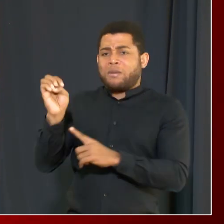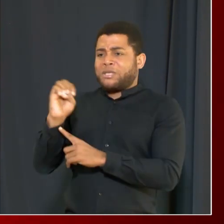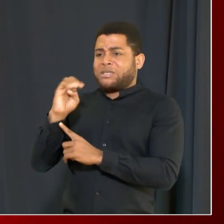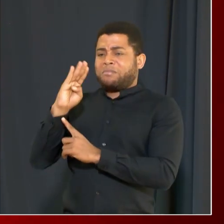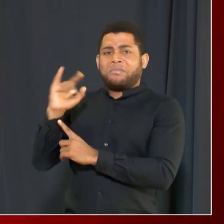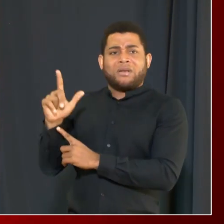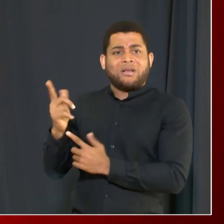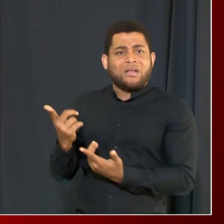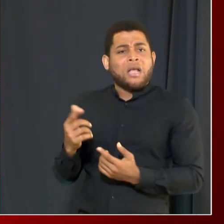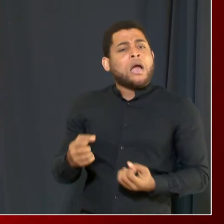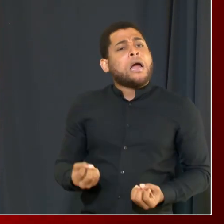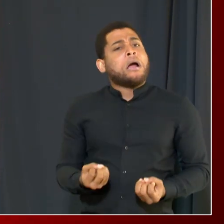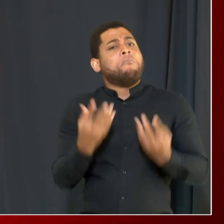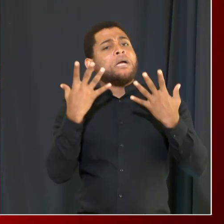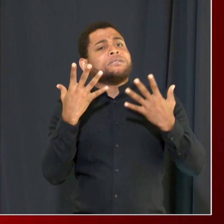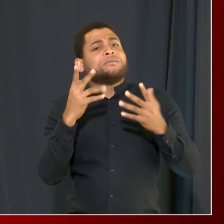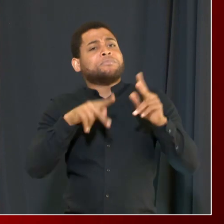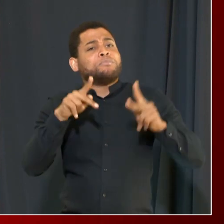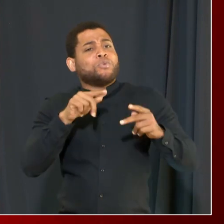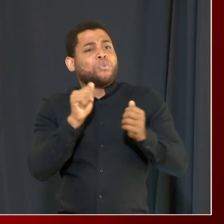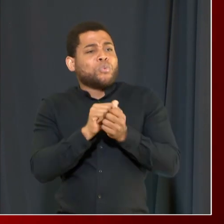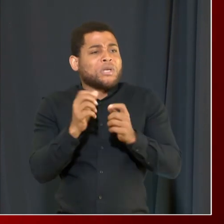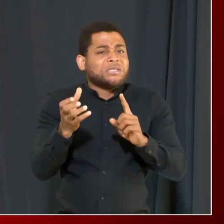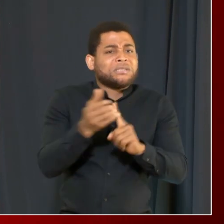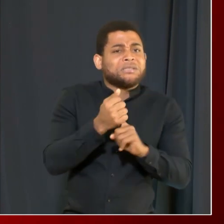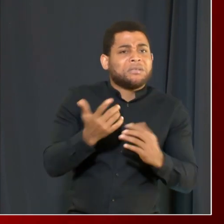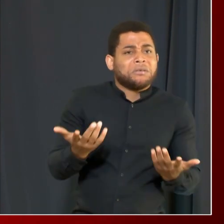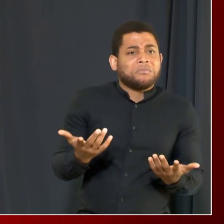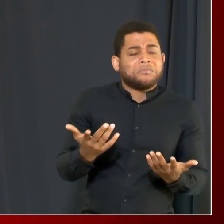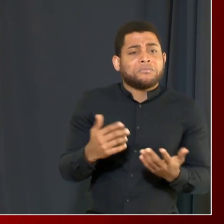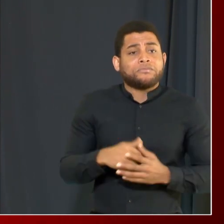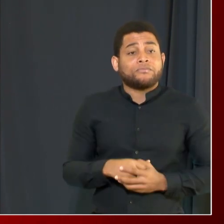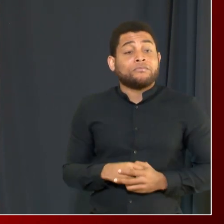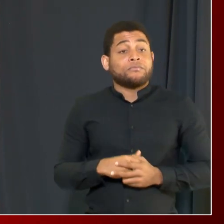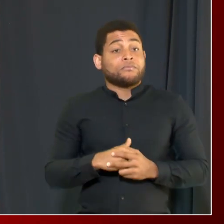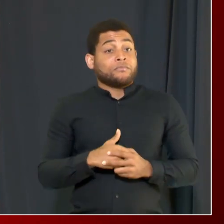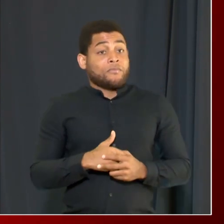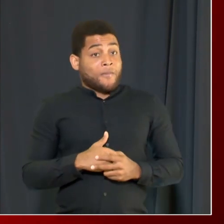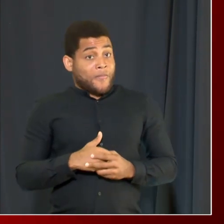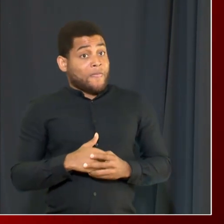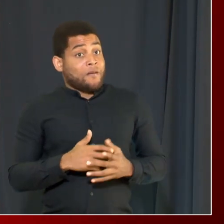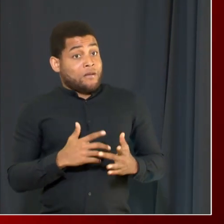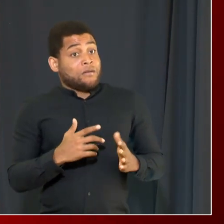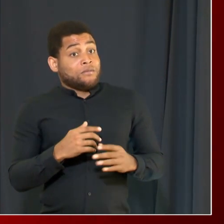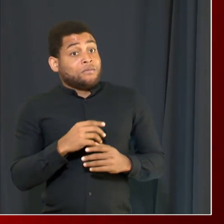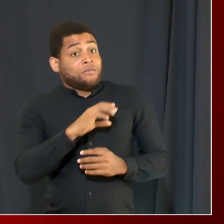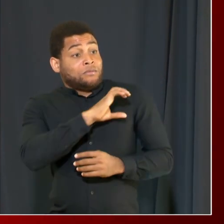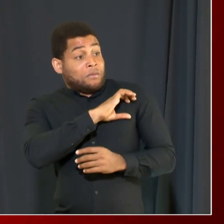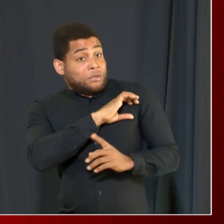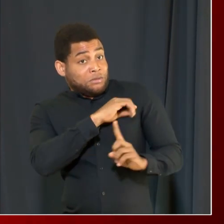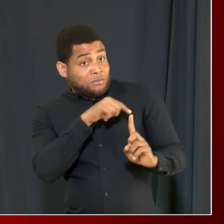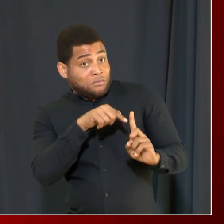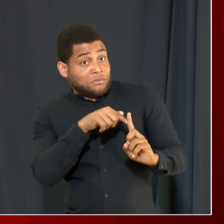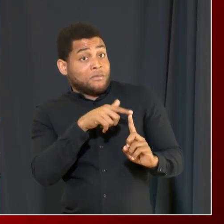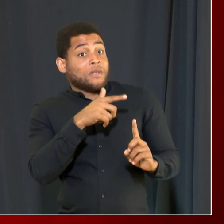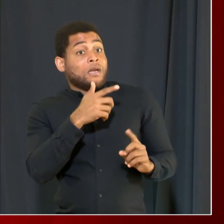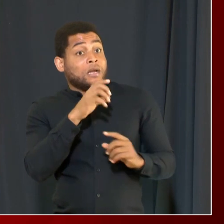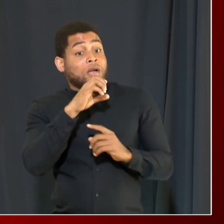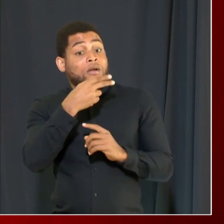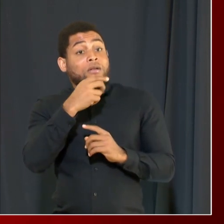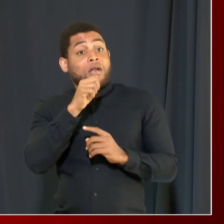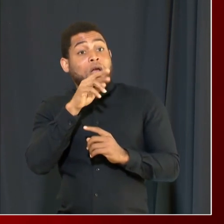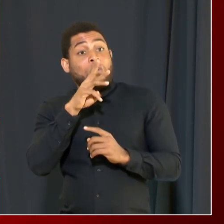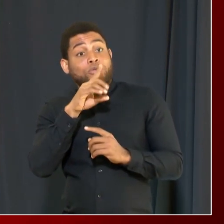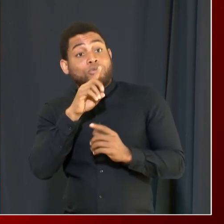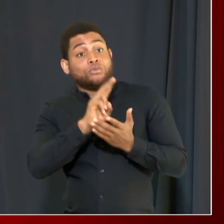pre-trial defendants were detained, vice versa, Yeah. So we'll have to that Howard University situation